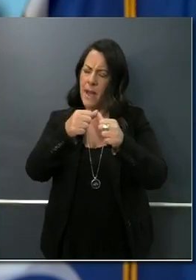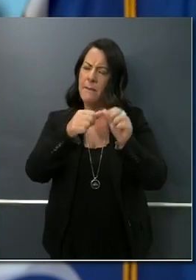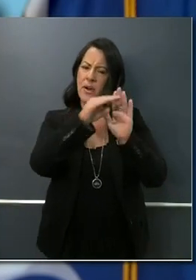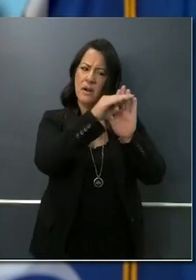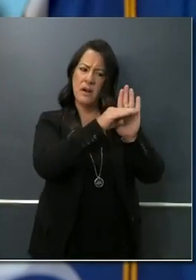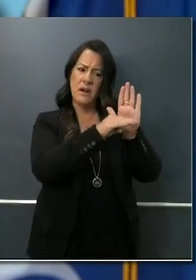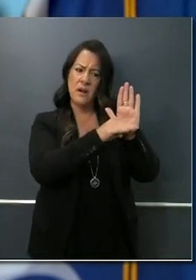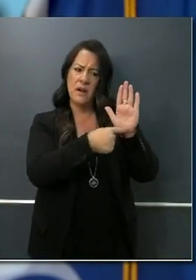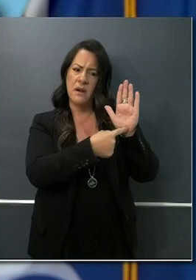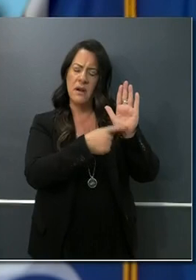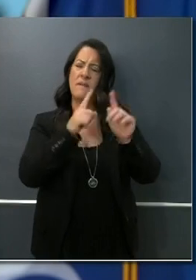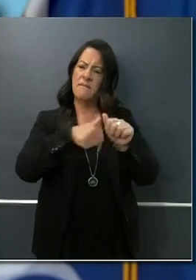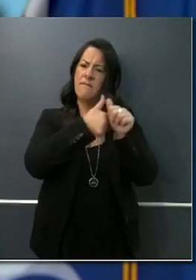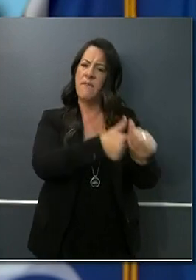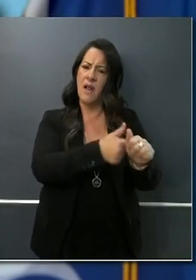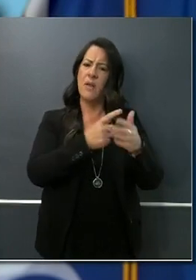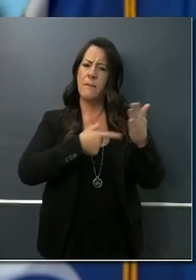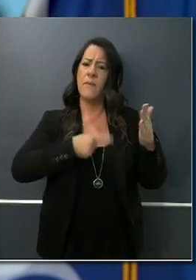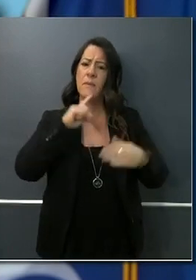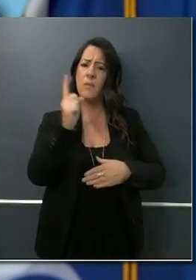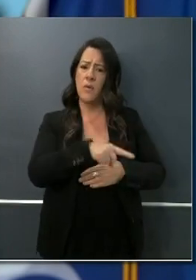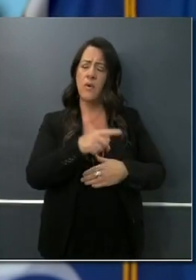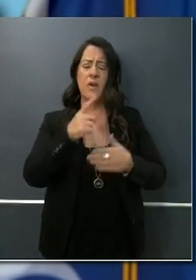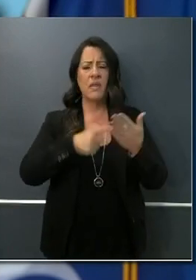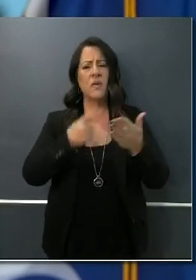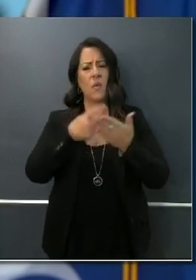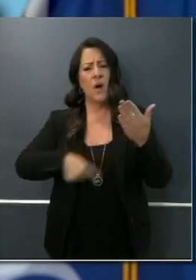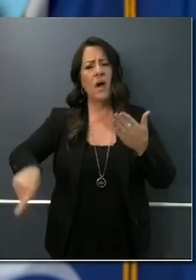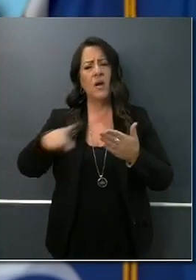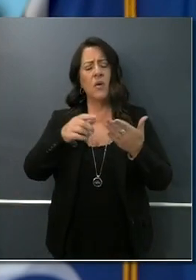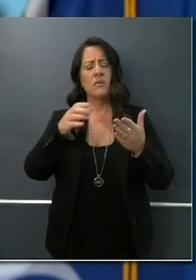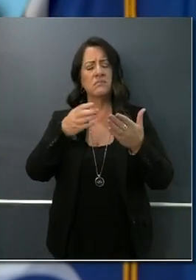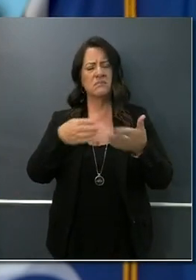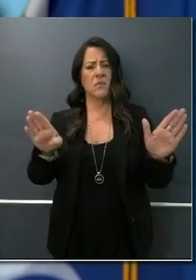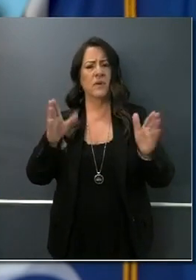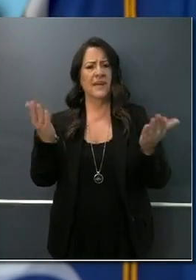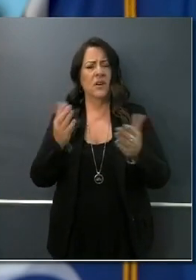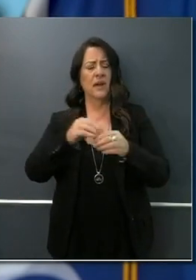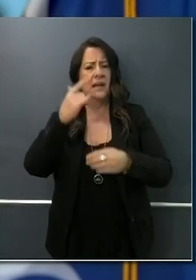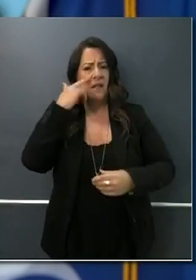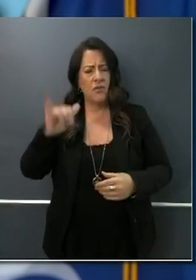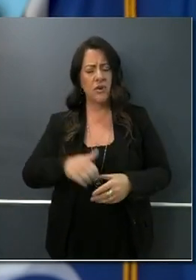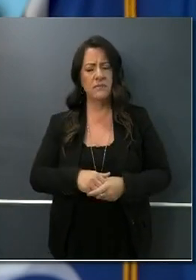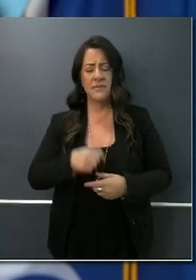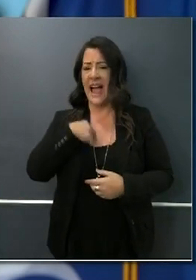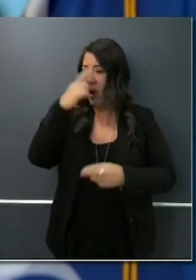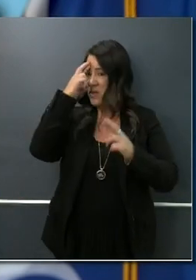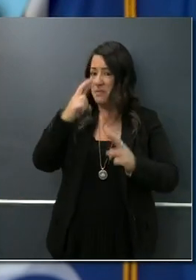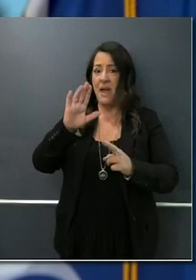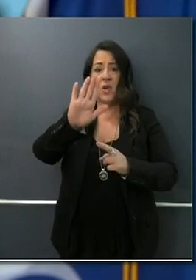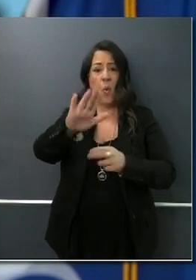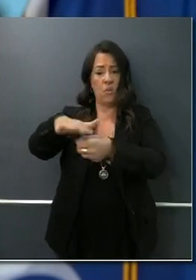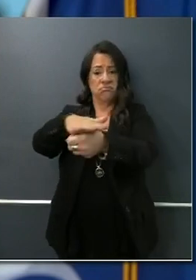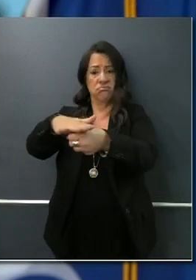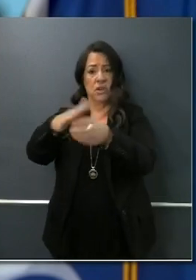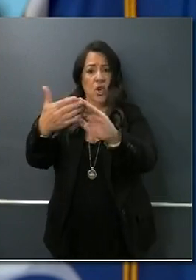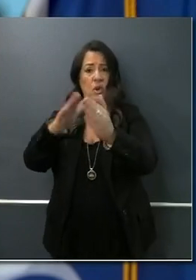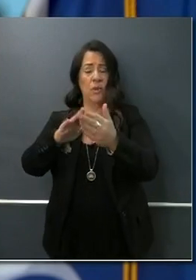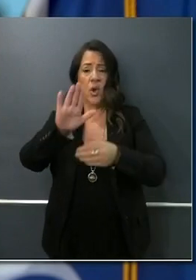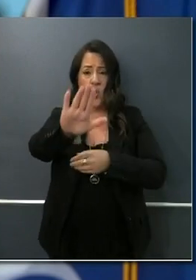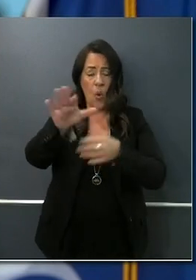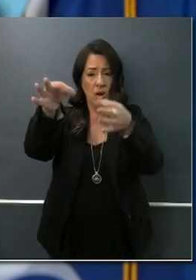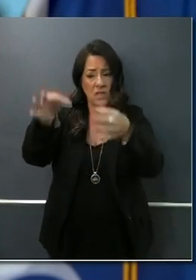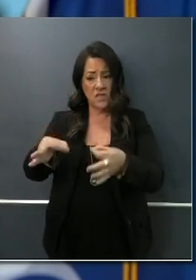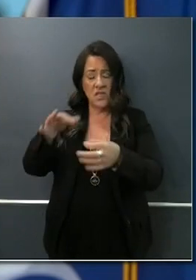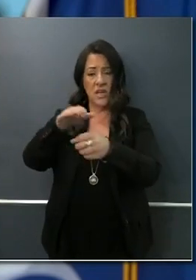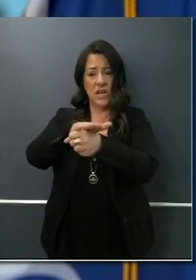we expect to be followed all across the state of California. I deeply respect localism. I deeply respect local decision-making.